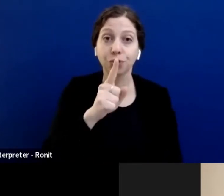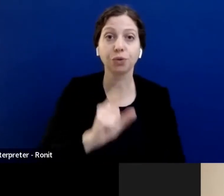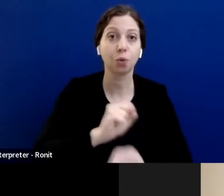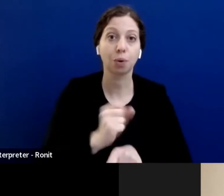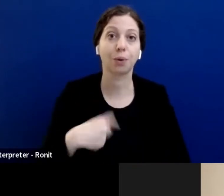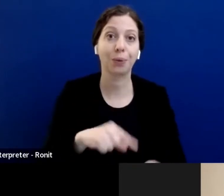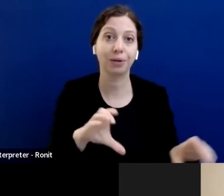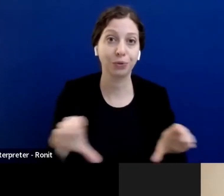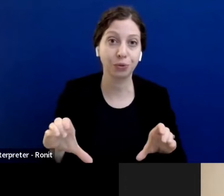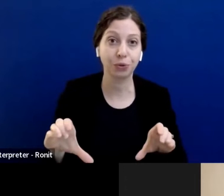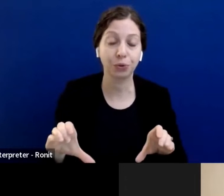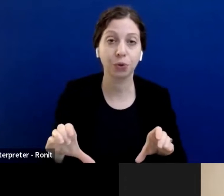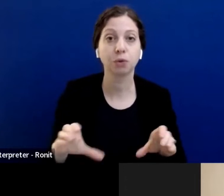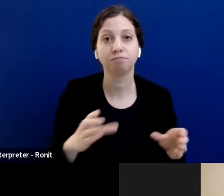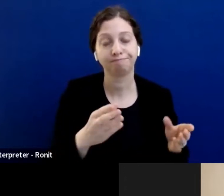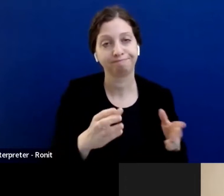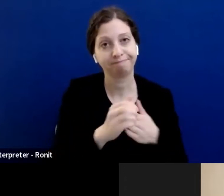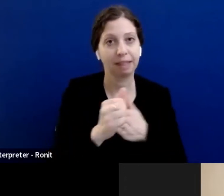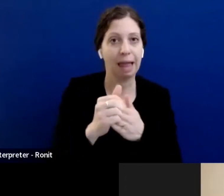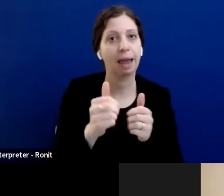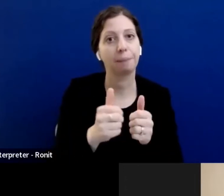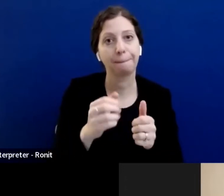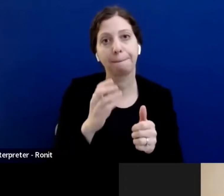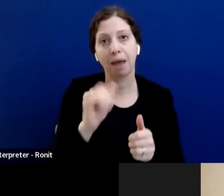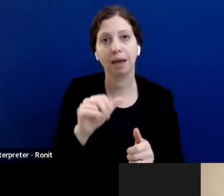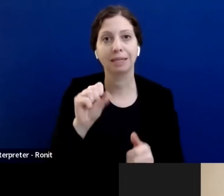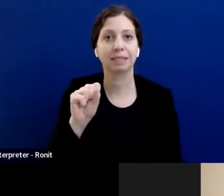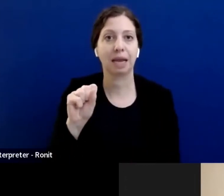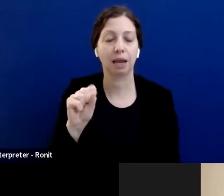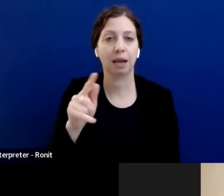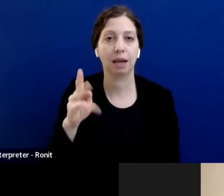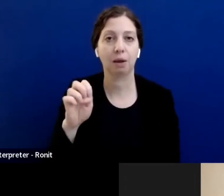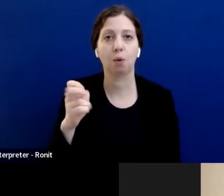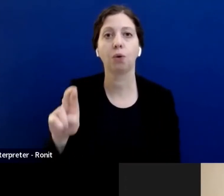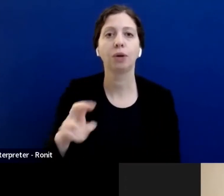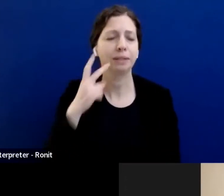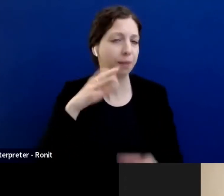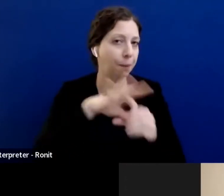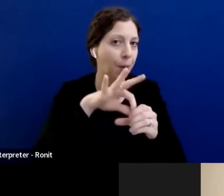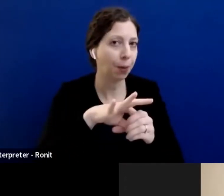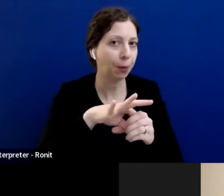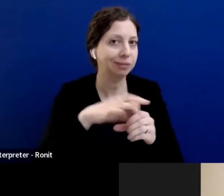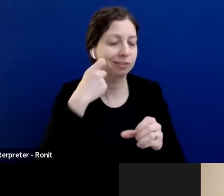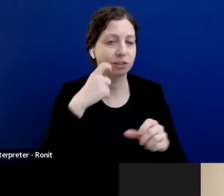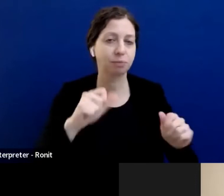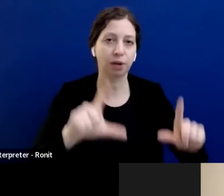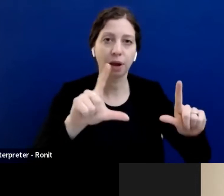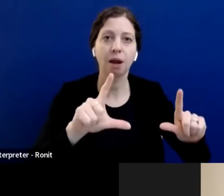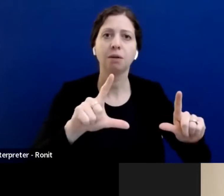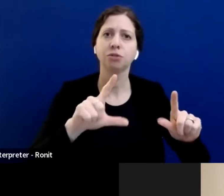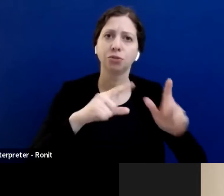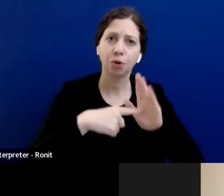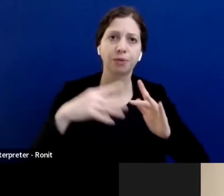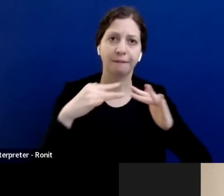we do is informed by stakeholders. And I really loved looking at the poll that Elizabeth just put up, seeing the diversity